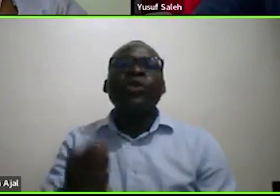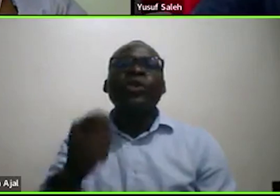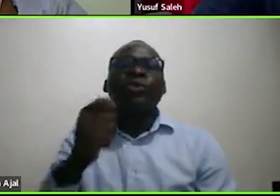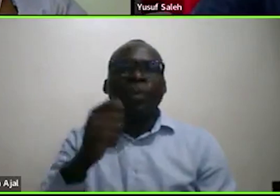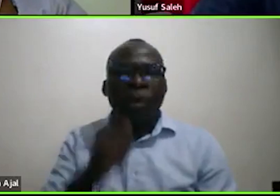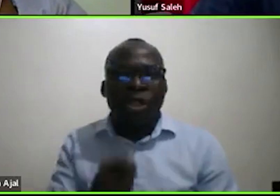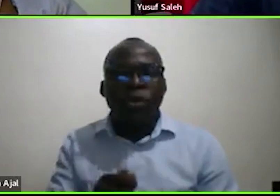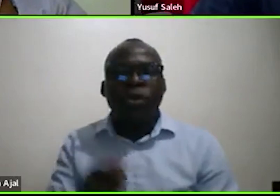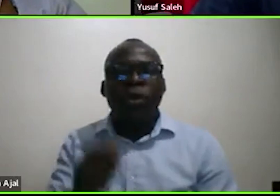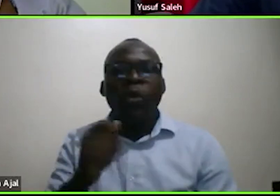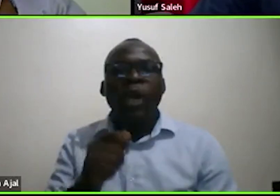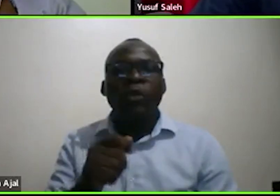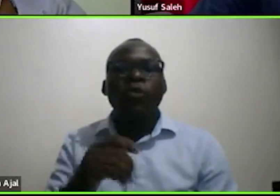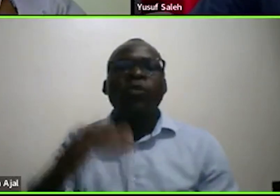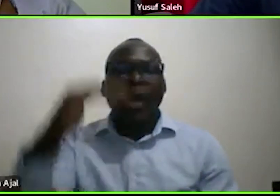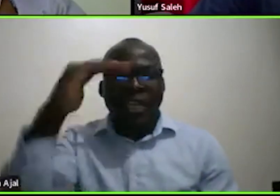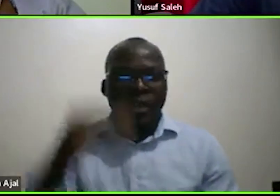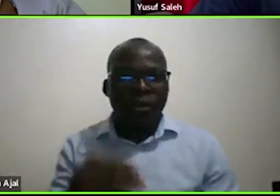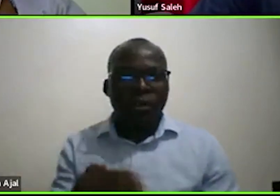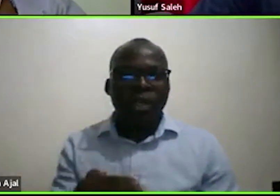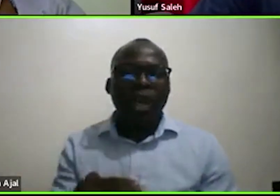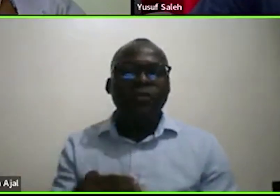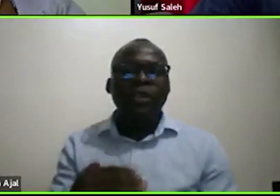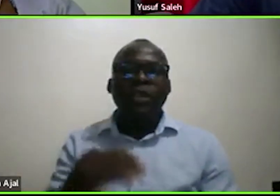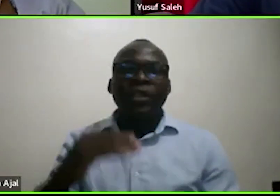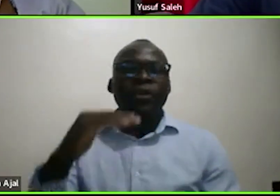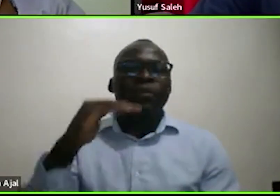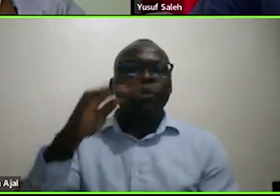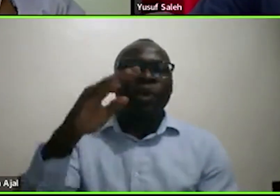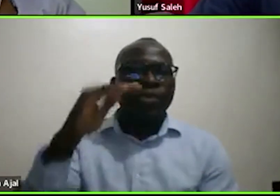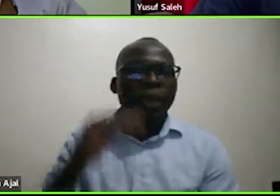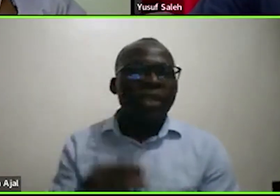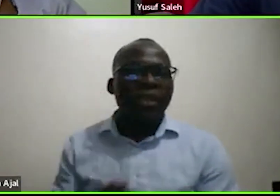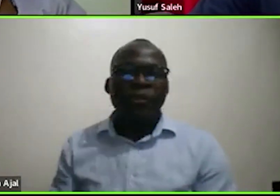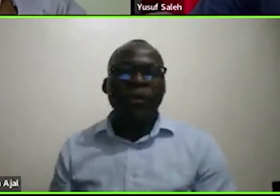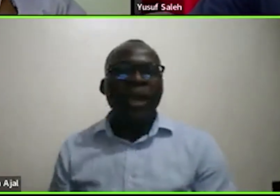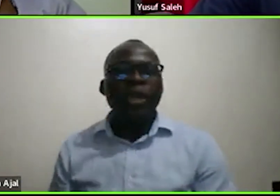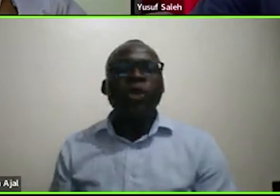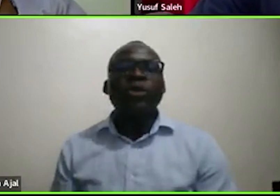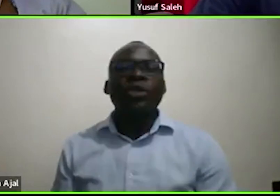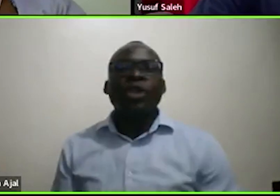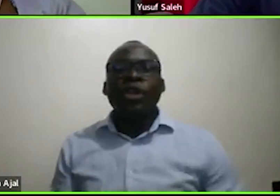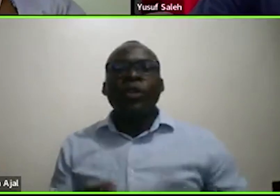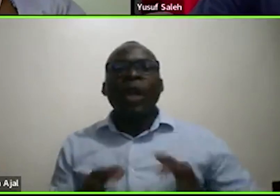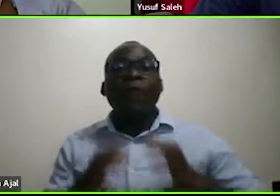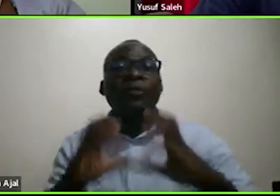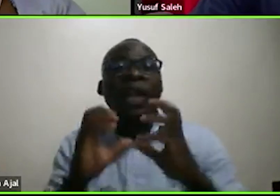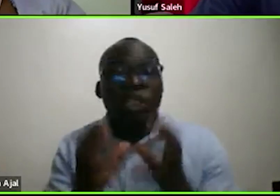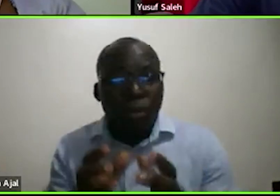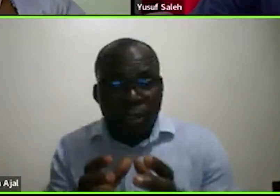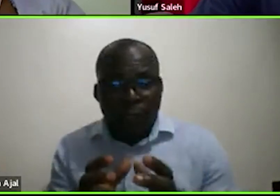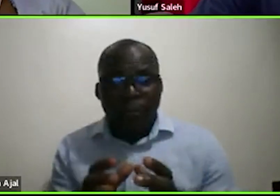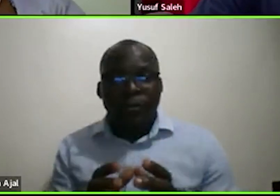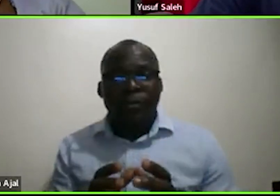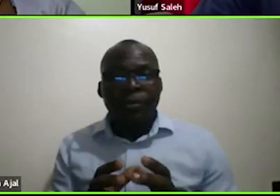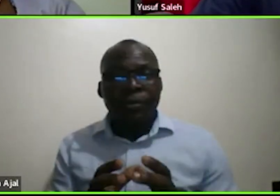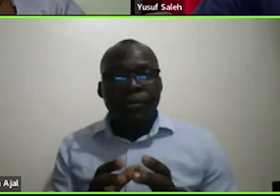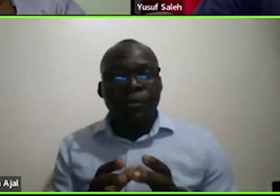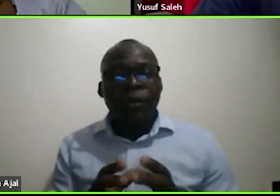now your reports will no longer look wordy. You'll not have bullet points everywhere. No, you'll have